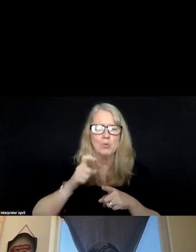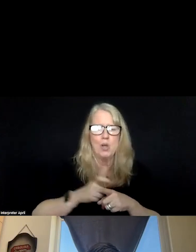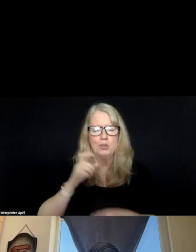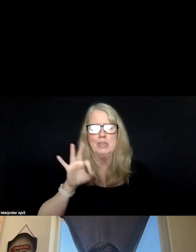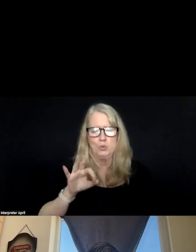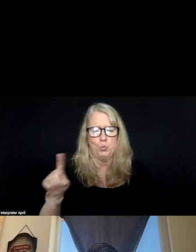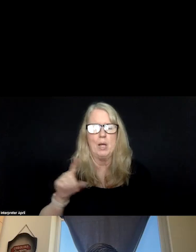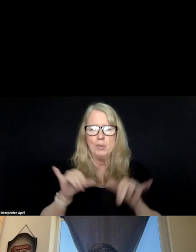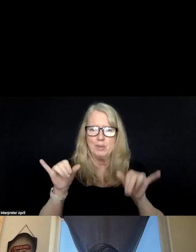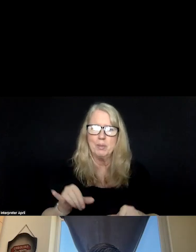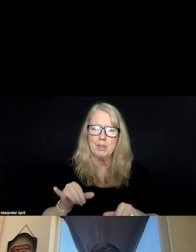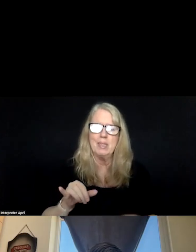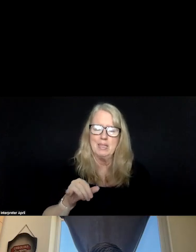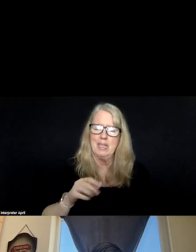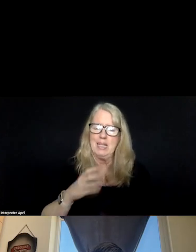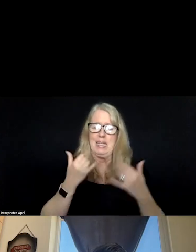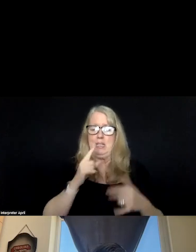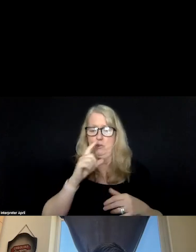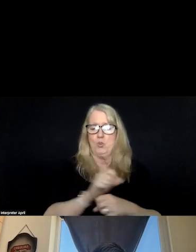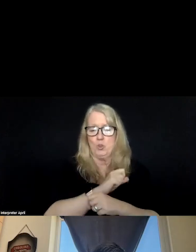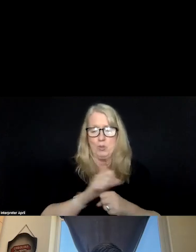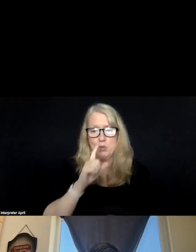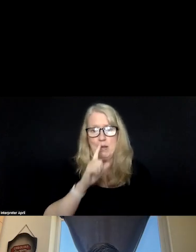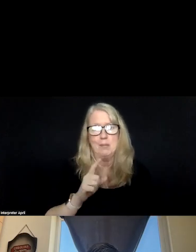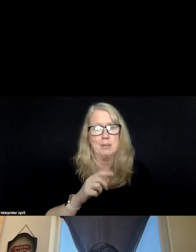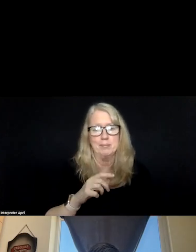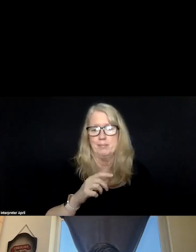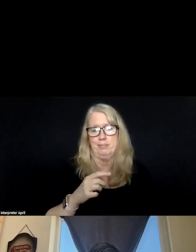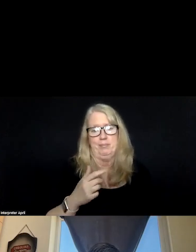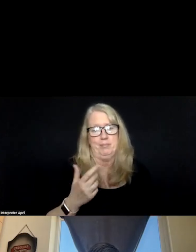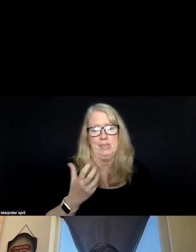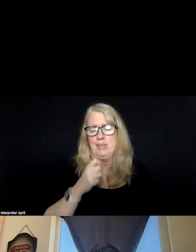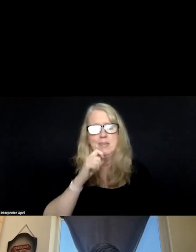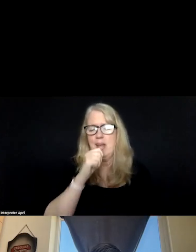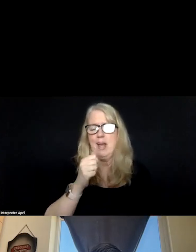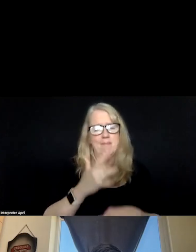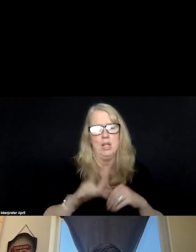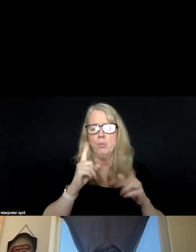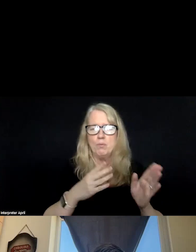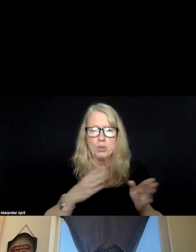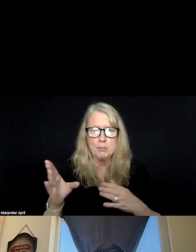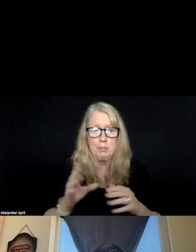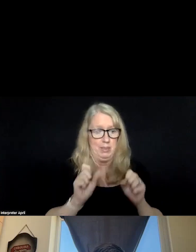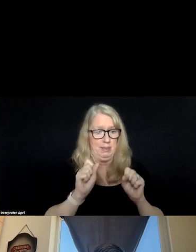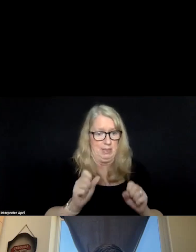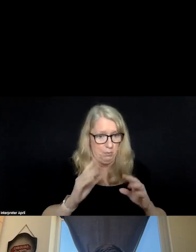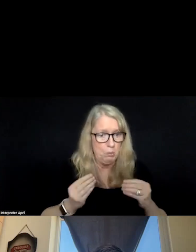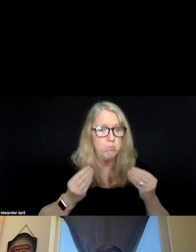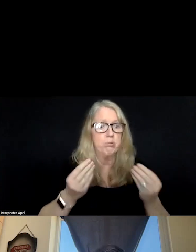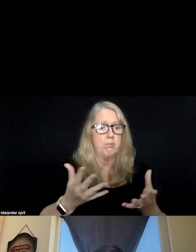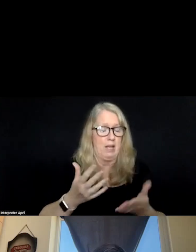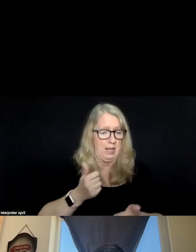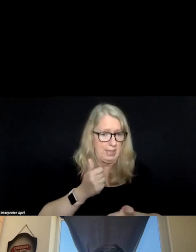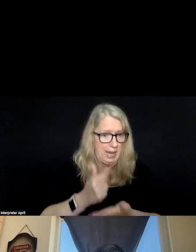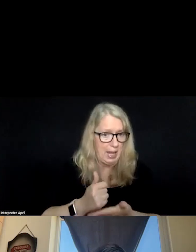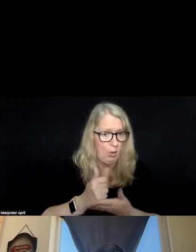systems that in current realities would not be available for diversion. So then can we provide help in